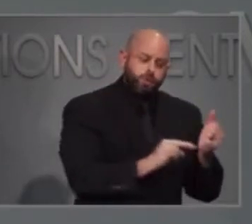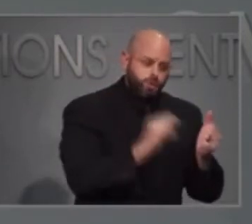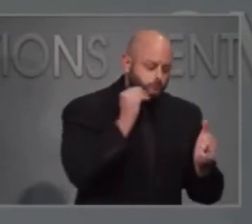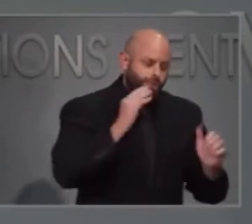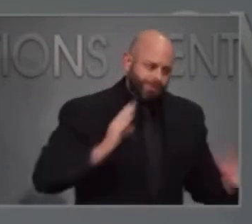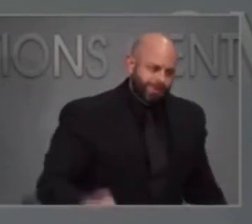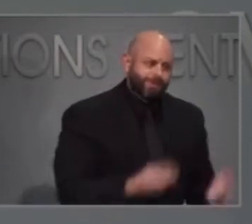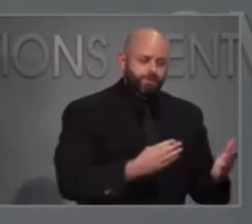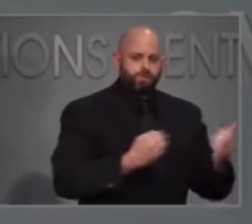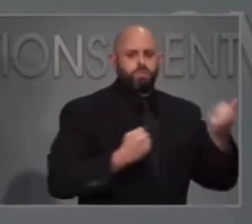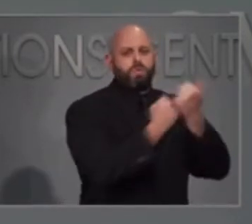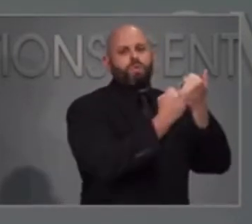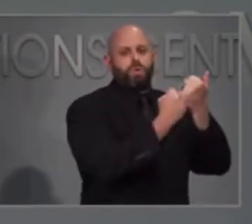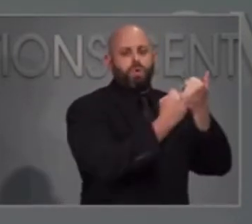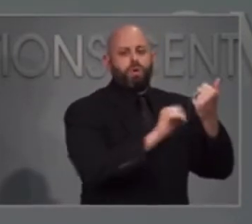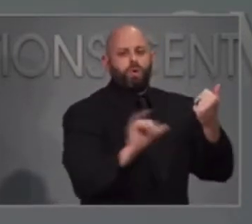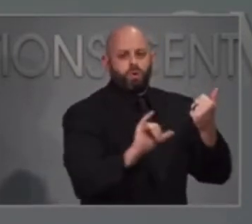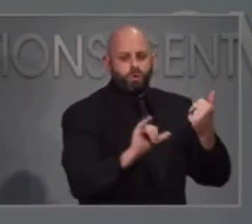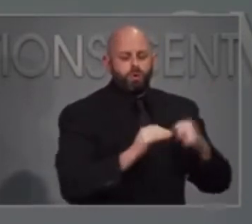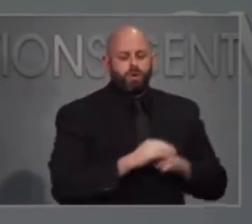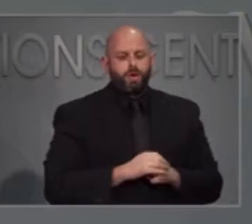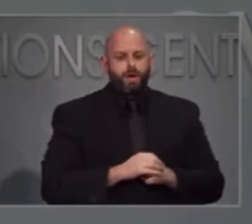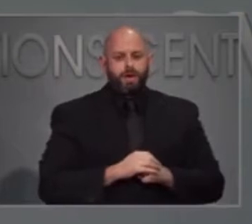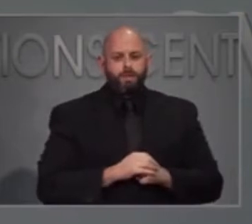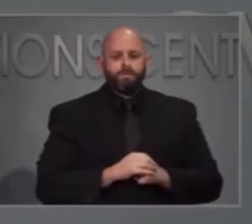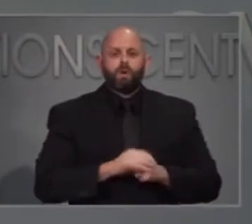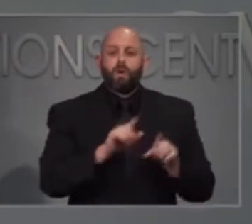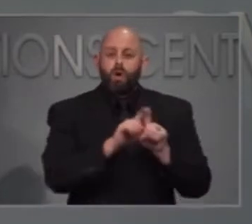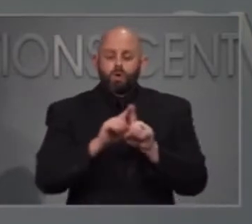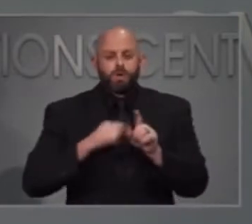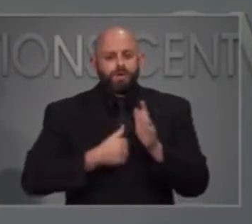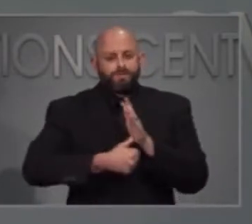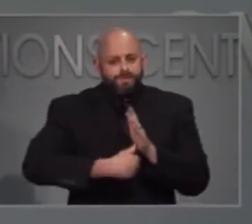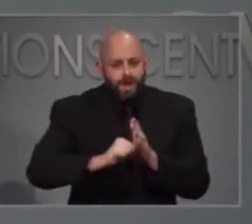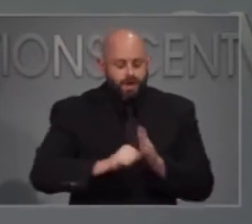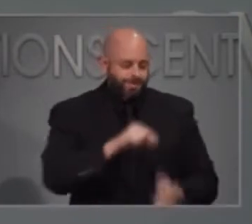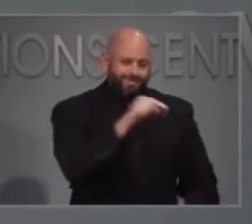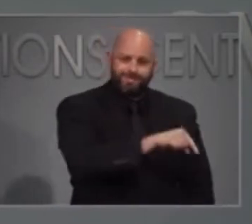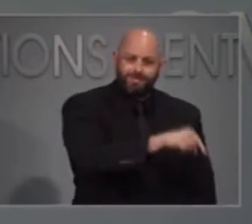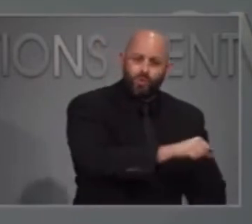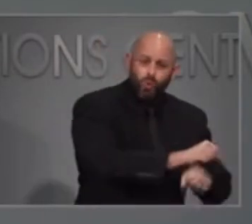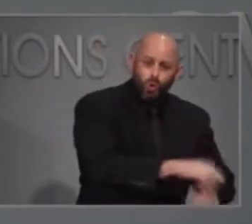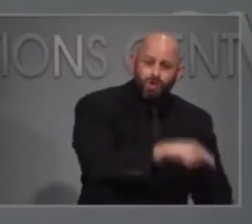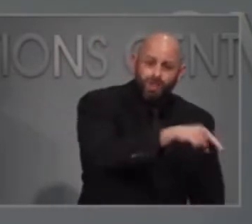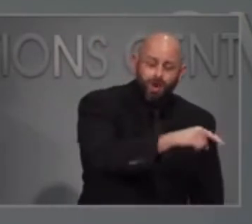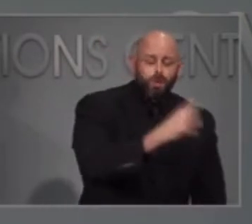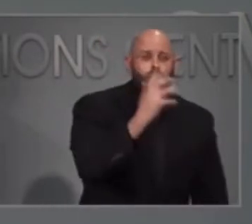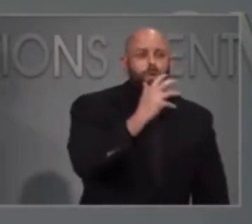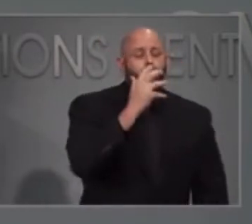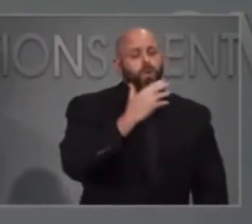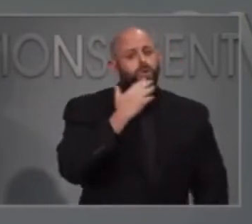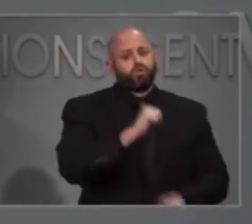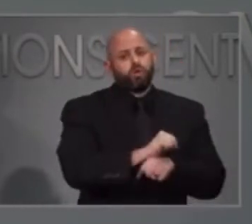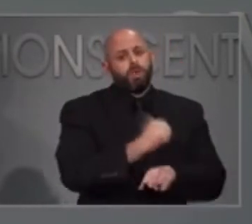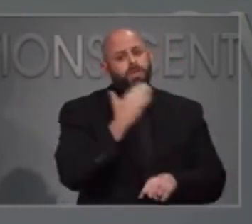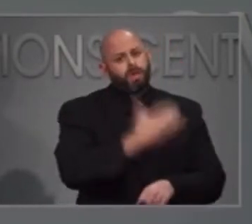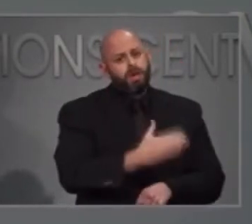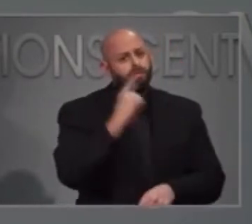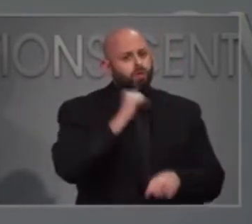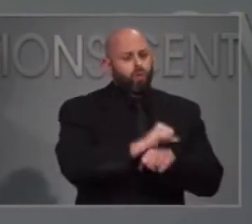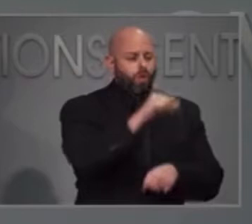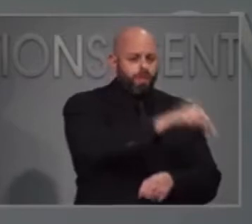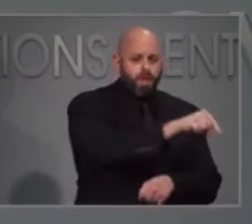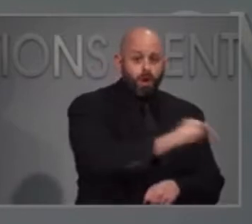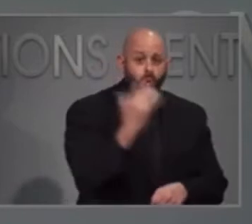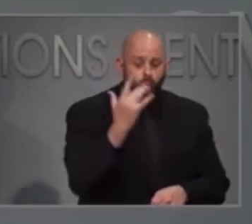support them. And I just want to reiterate again how thankful I am to the workers at these long-term care facilities for doing the